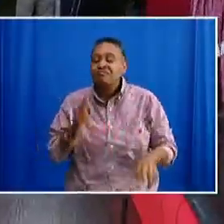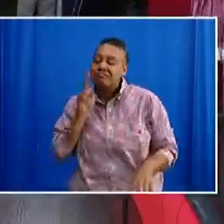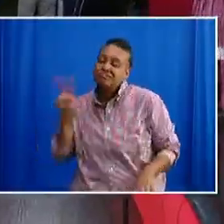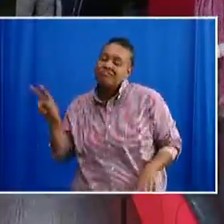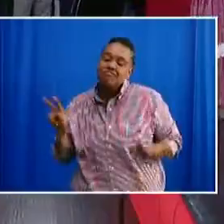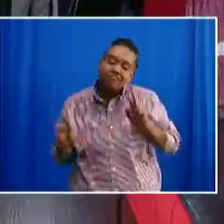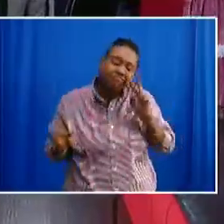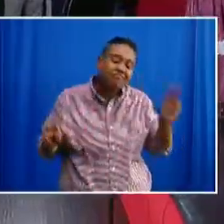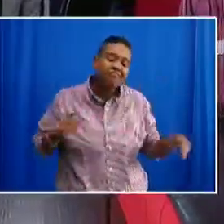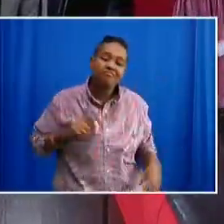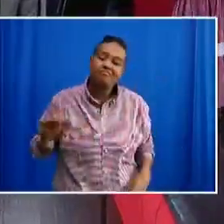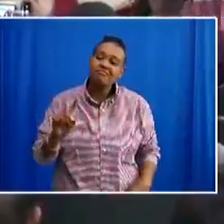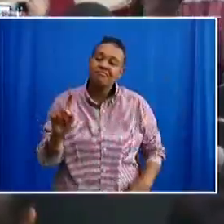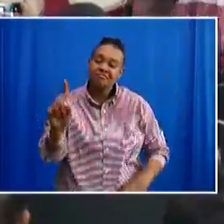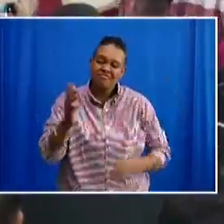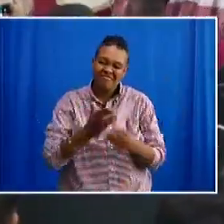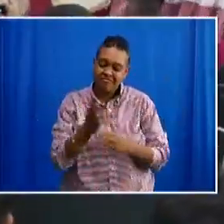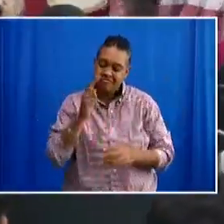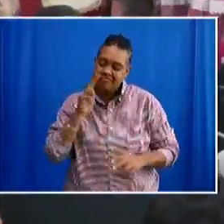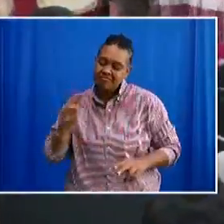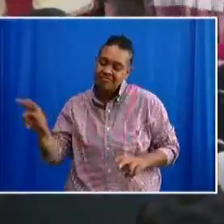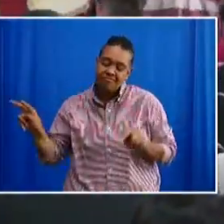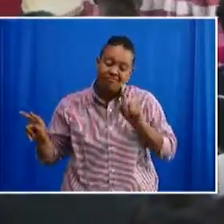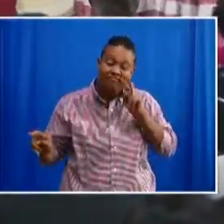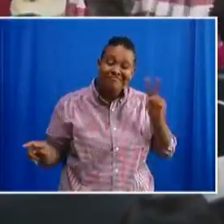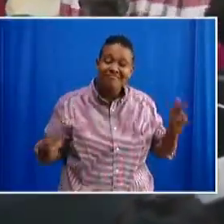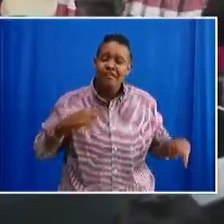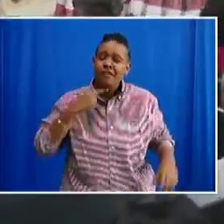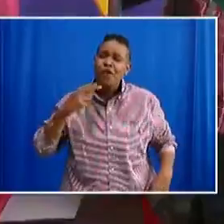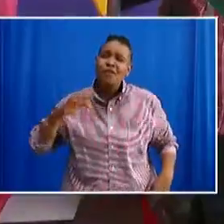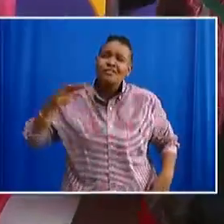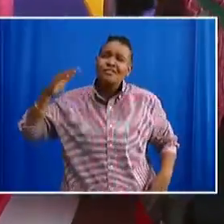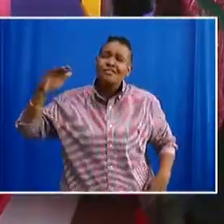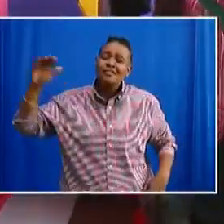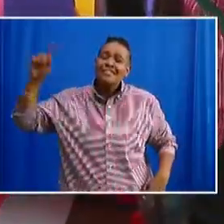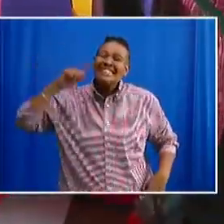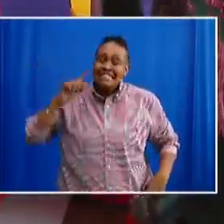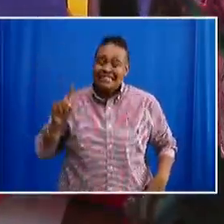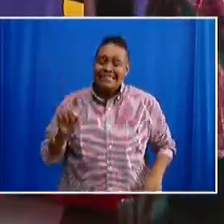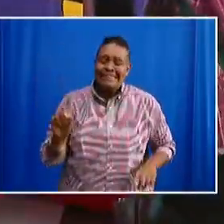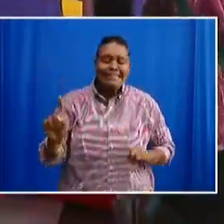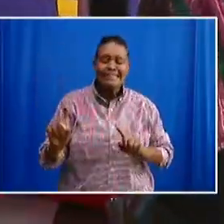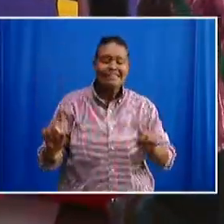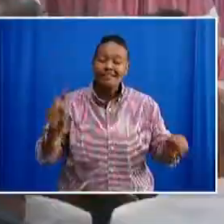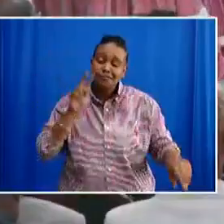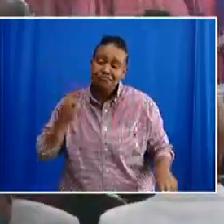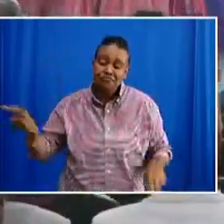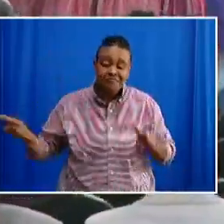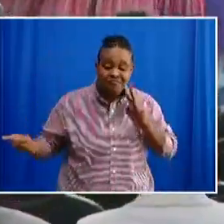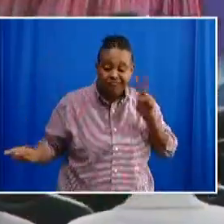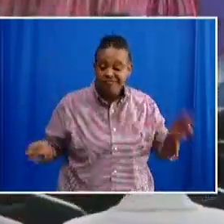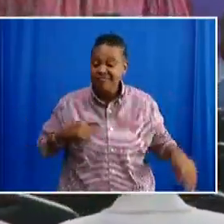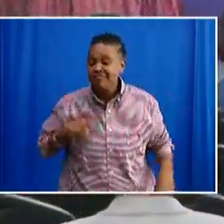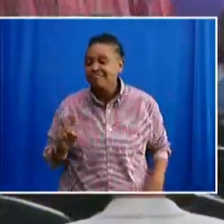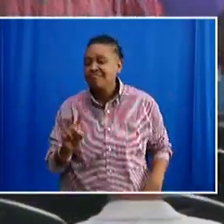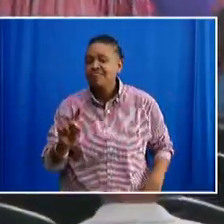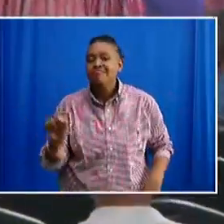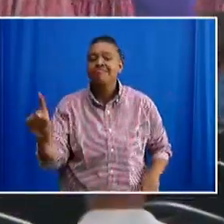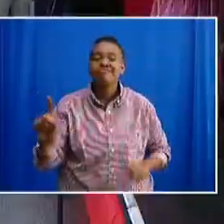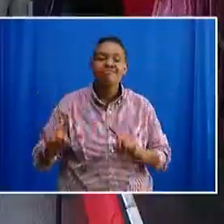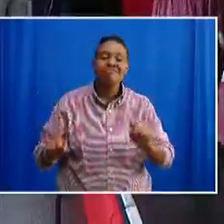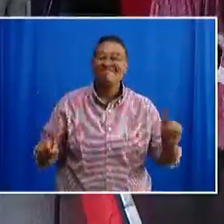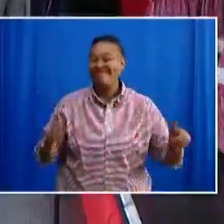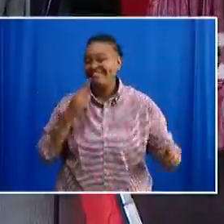Charlie Molly call you. Right through the rocky road. Sing Charlie Molly call you. Right through the rocky